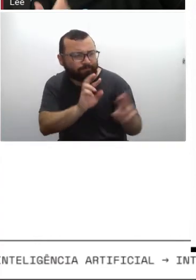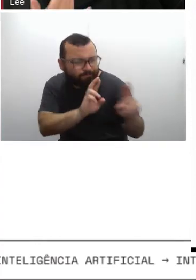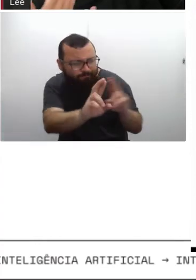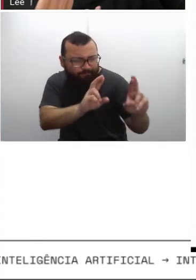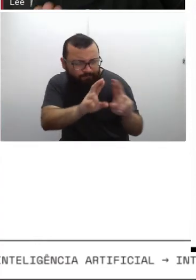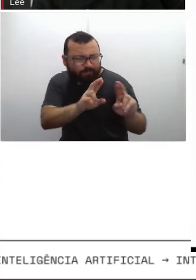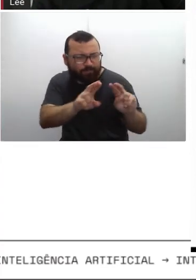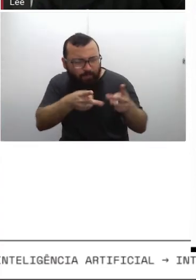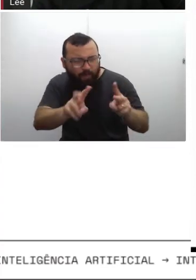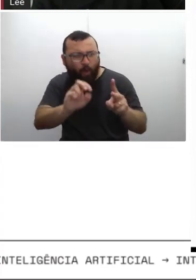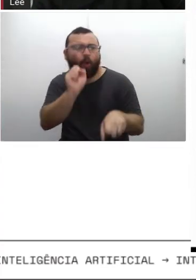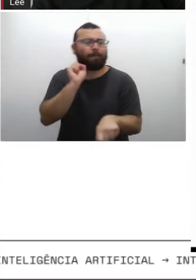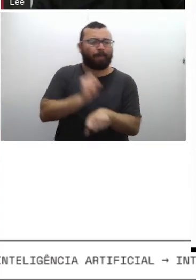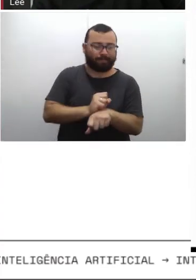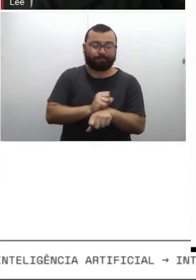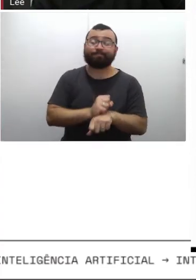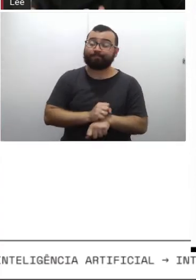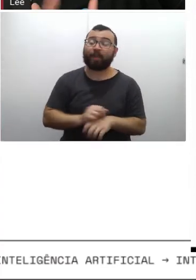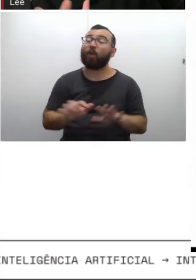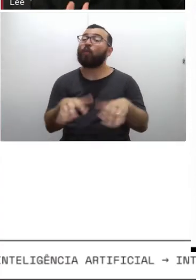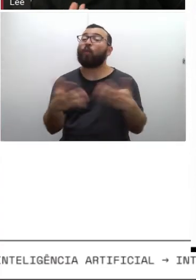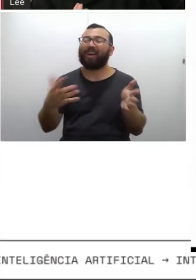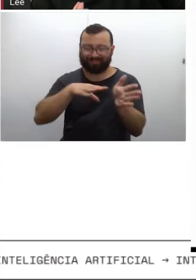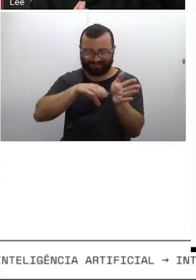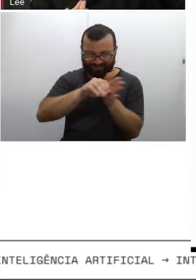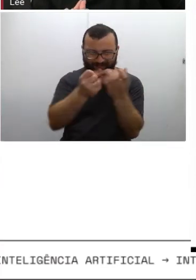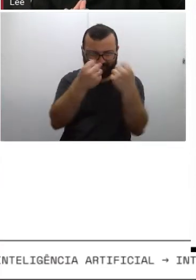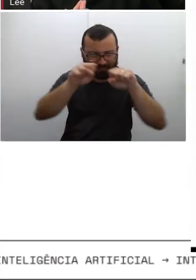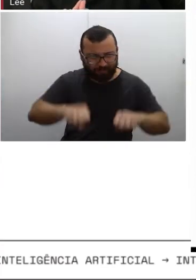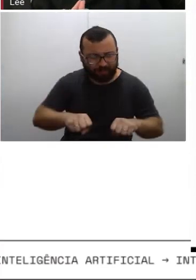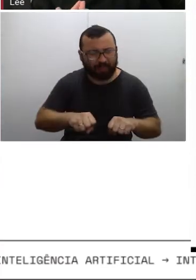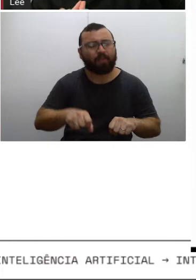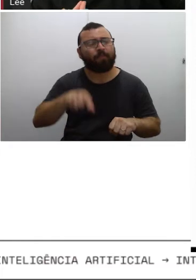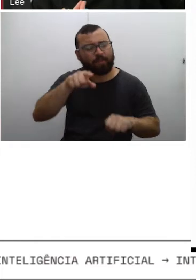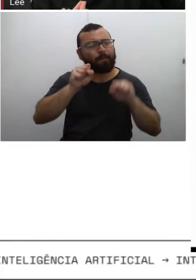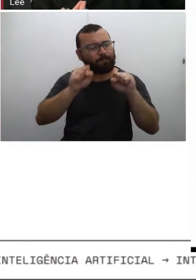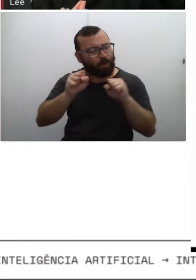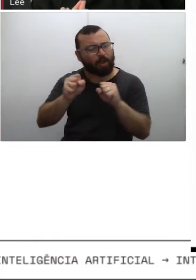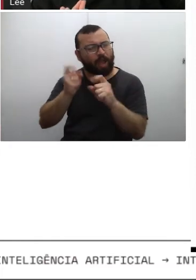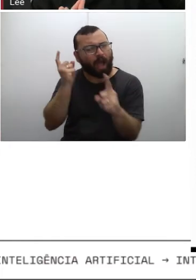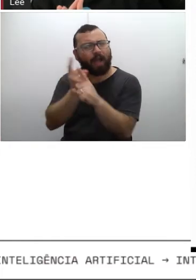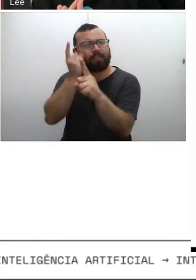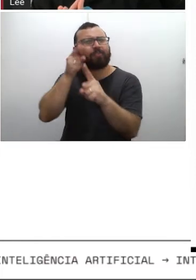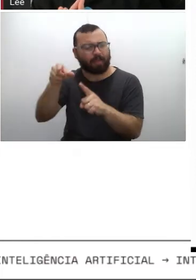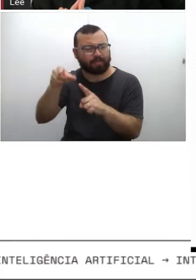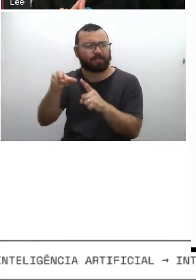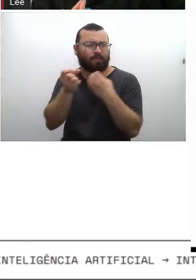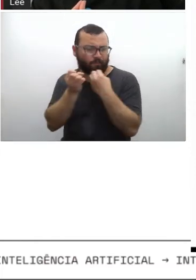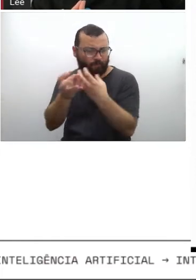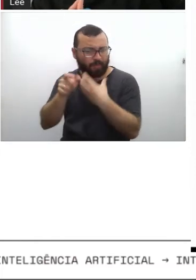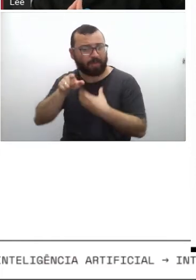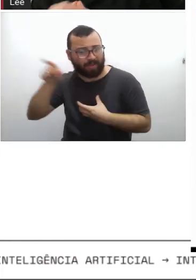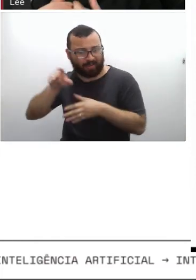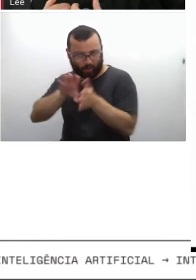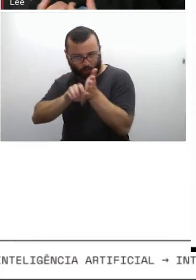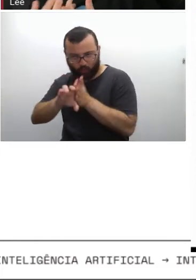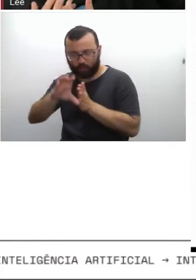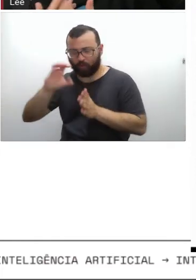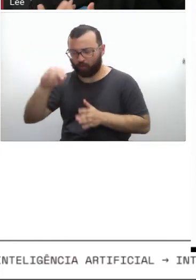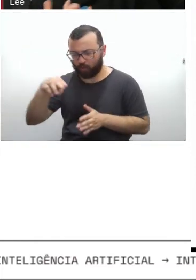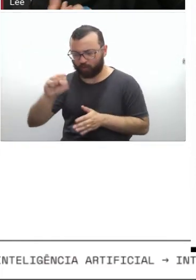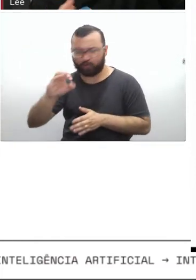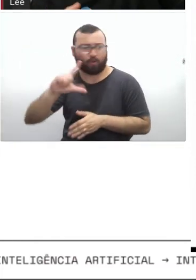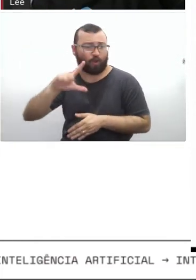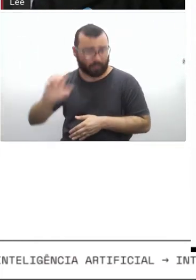When you have the Google Assistant, you can find this retention information in the actions on Google Console. But when your